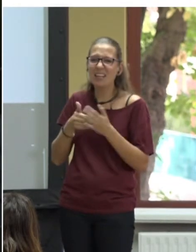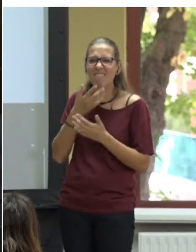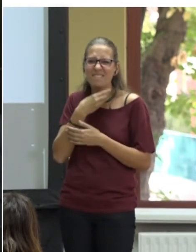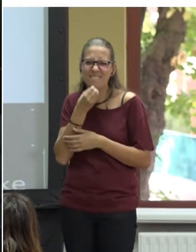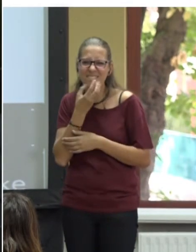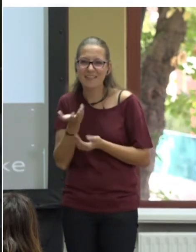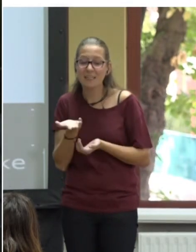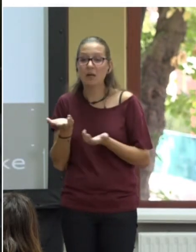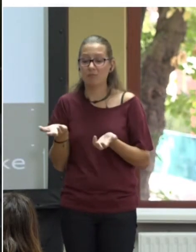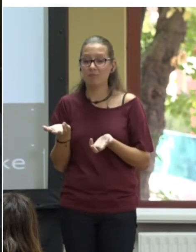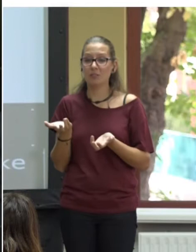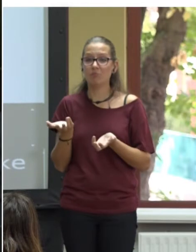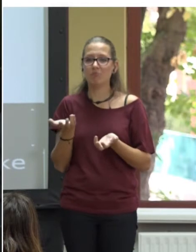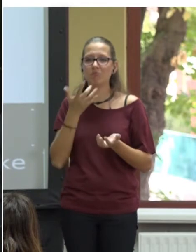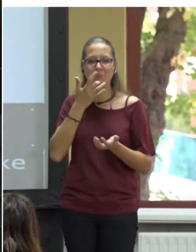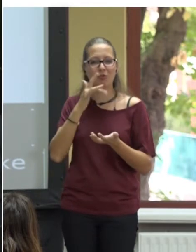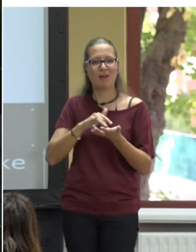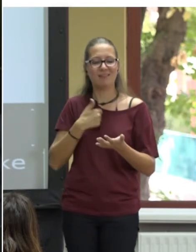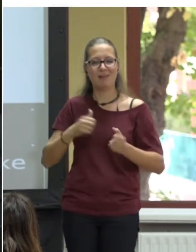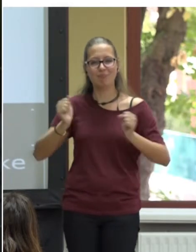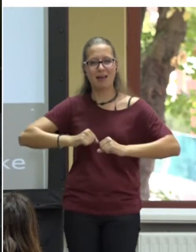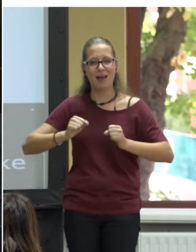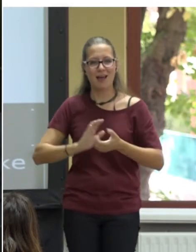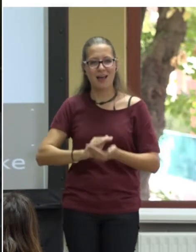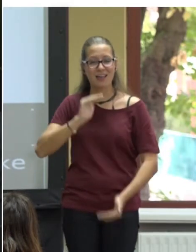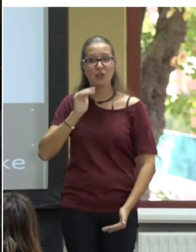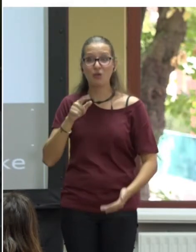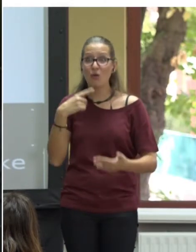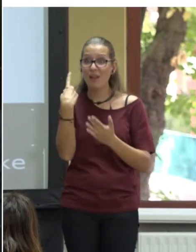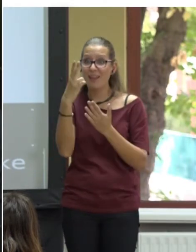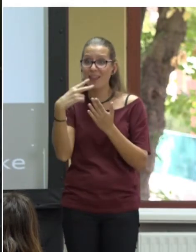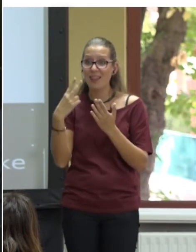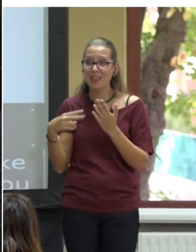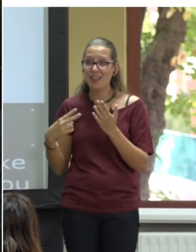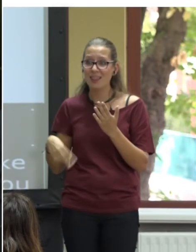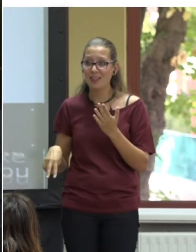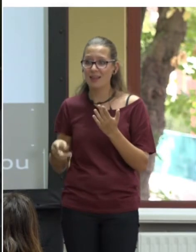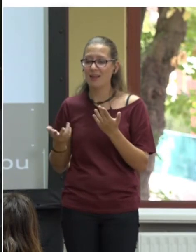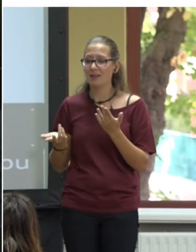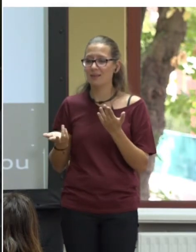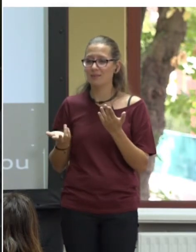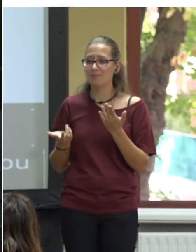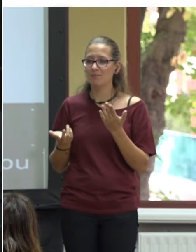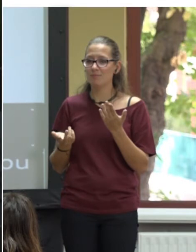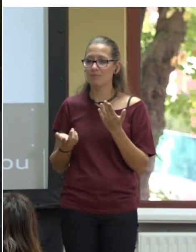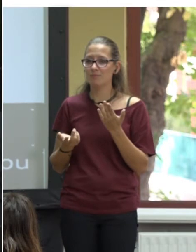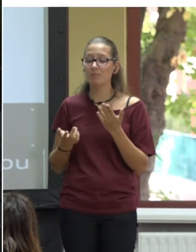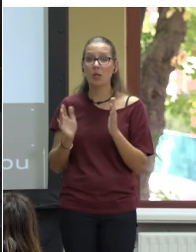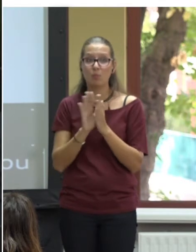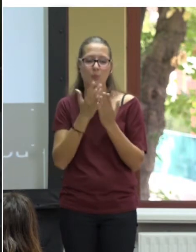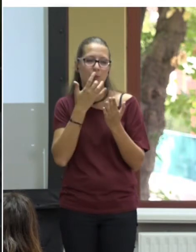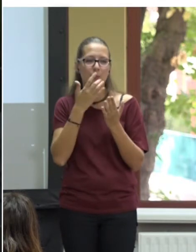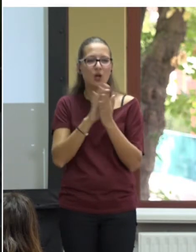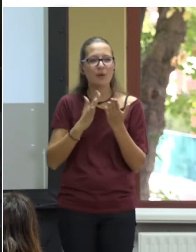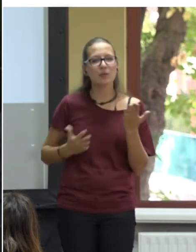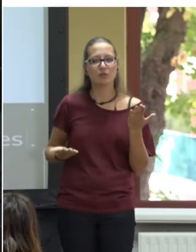you're older and you cannot read the prescription because you never learned Braille because you're maybe 70